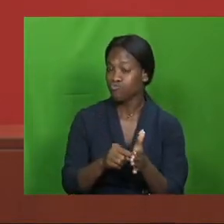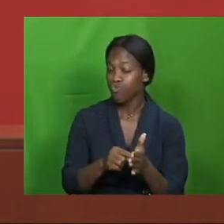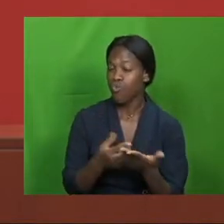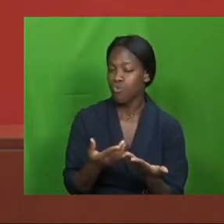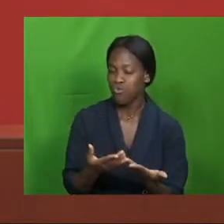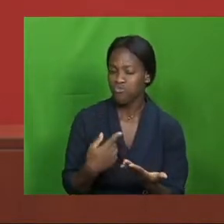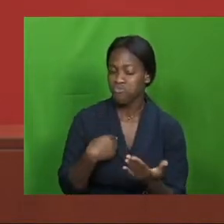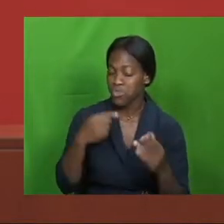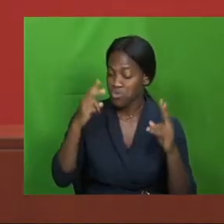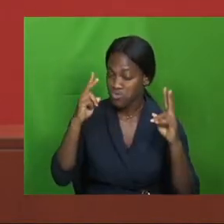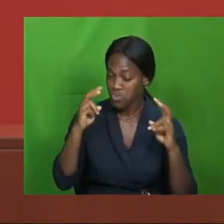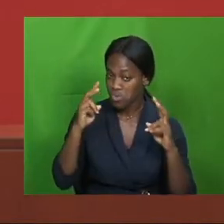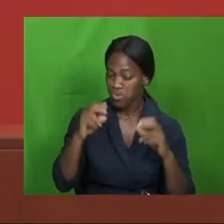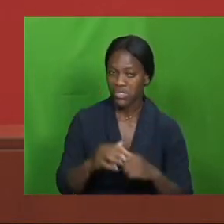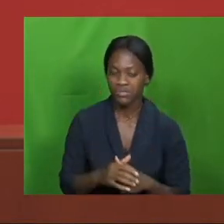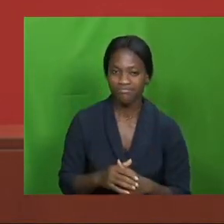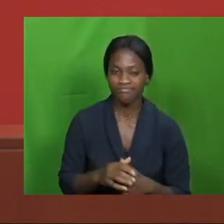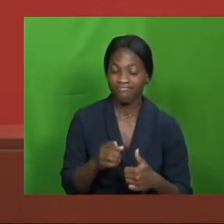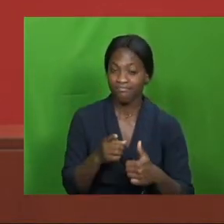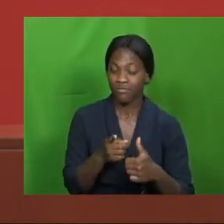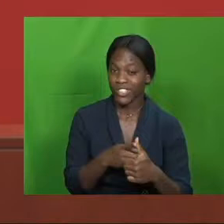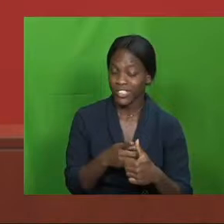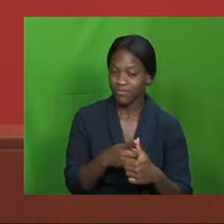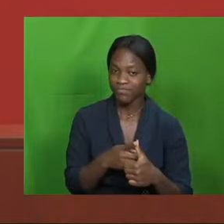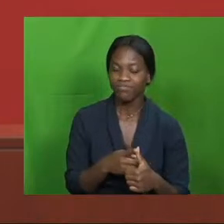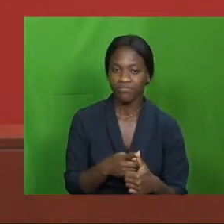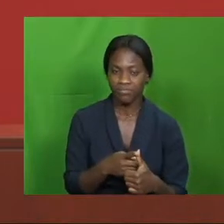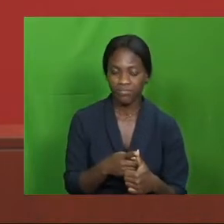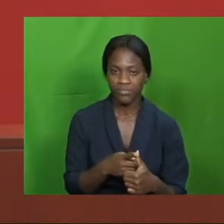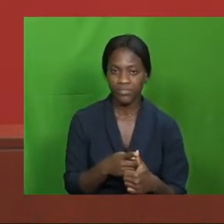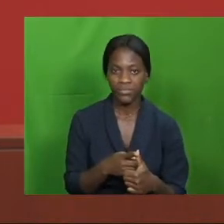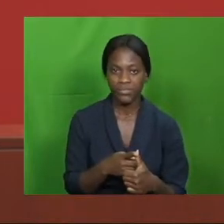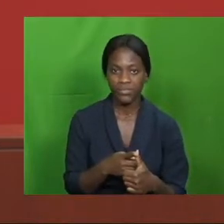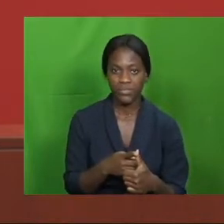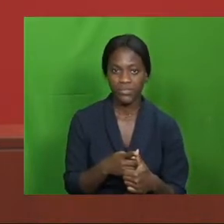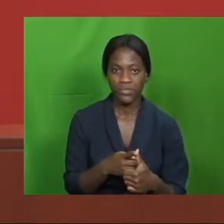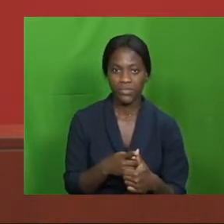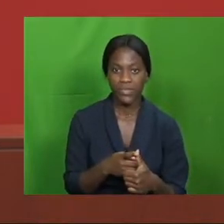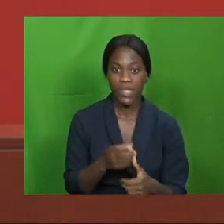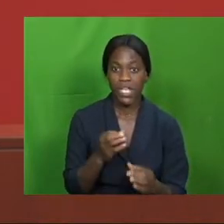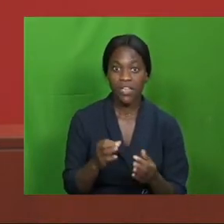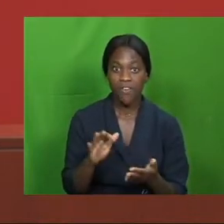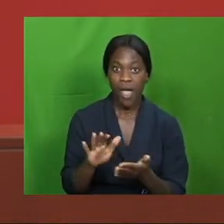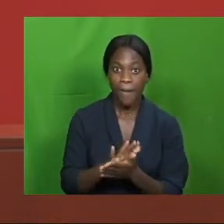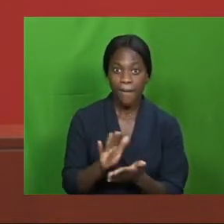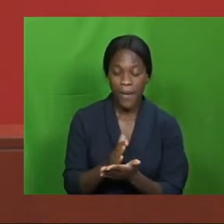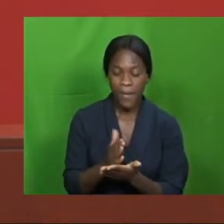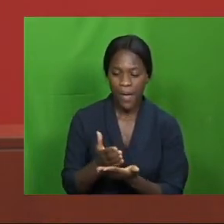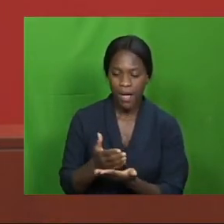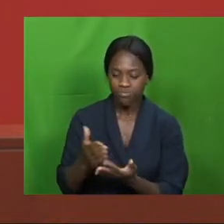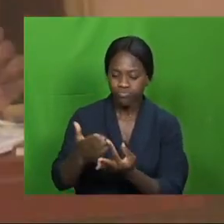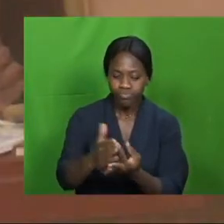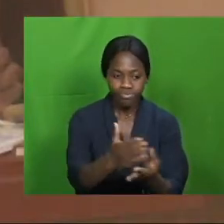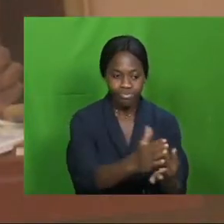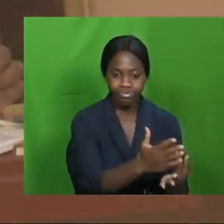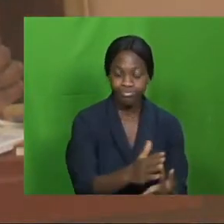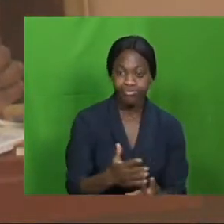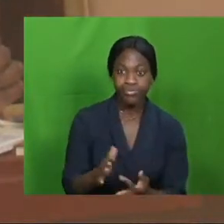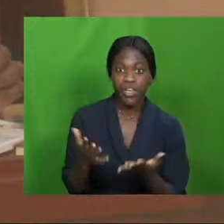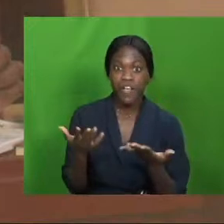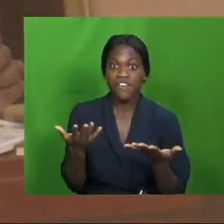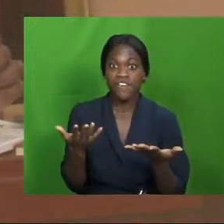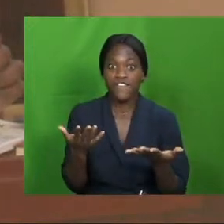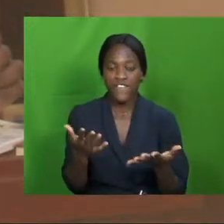quote, 1. As soon as sufficient copies of a paper for distribution to members have